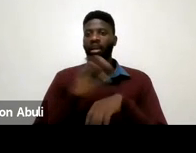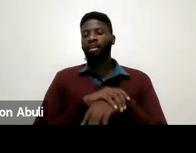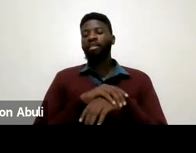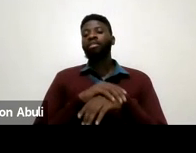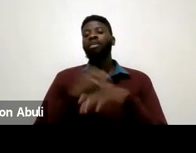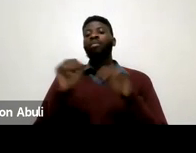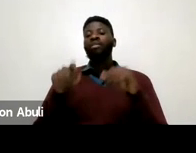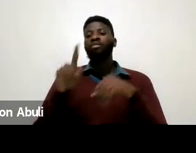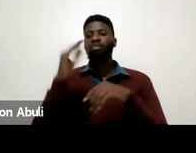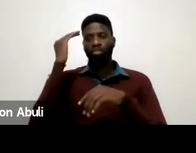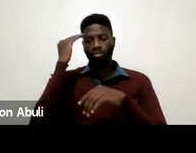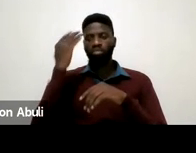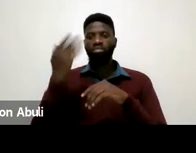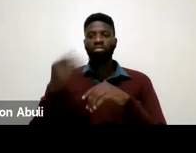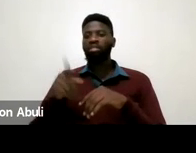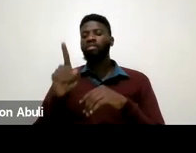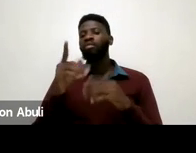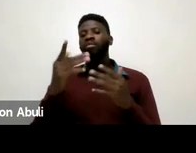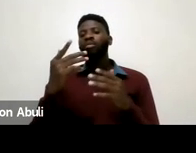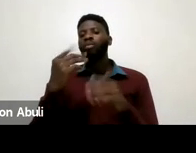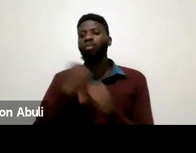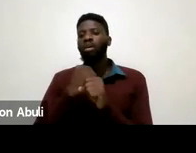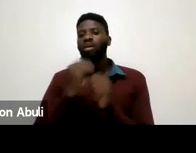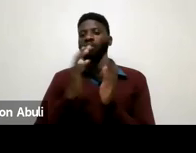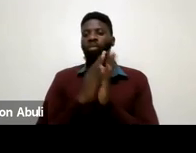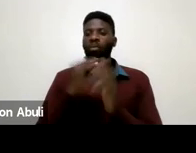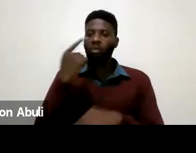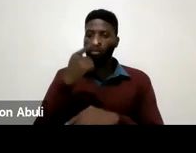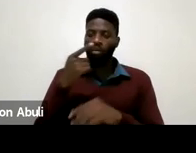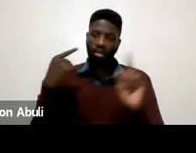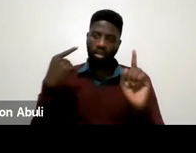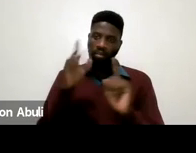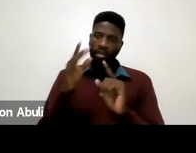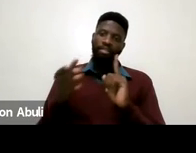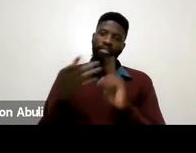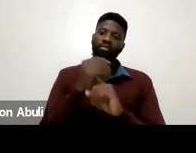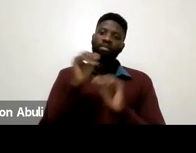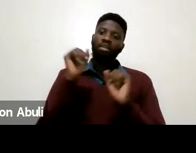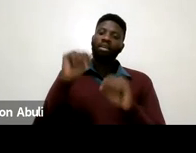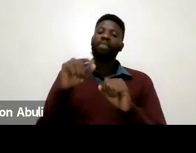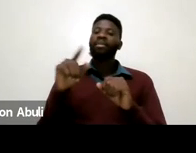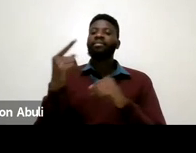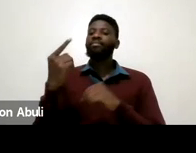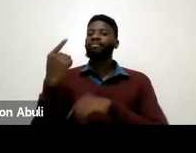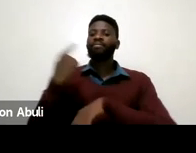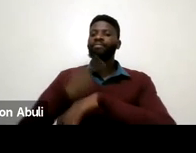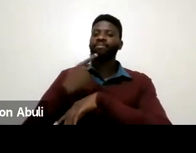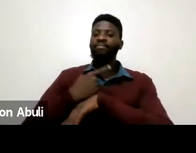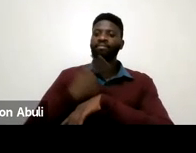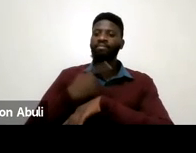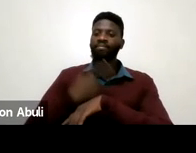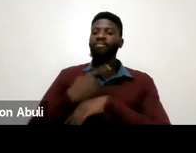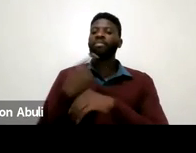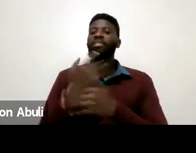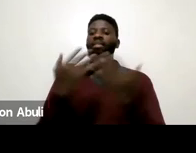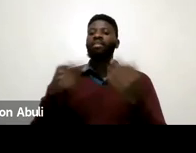know who you need to plug in at what point for you to get to achieve your goals. In other words, it's a daily thing. It's something that you have to